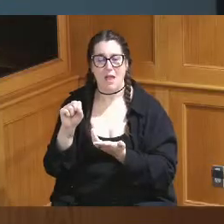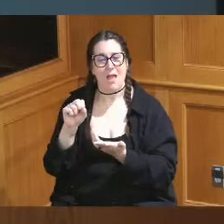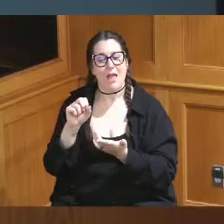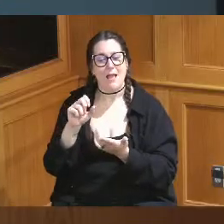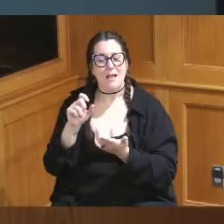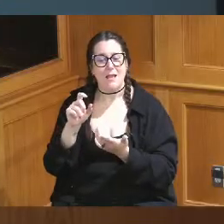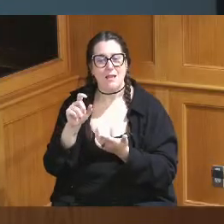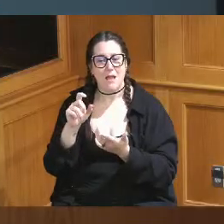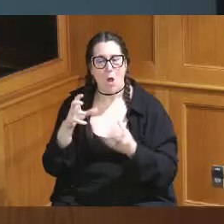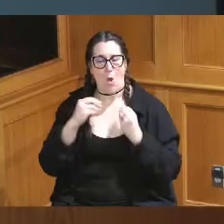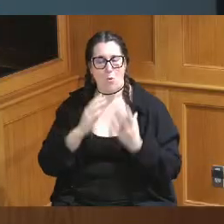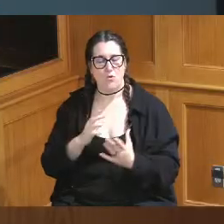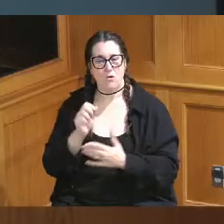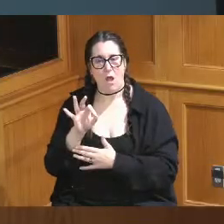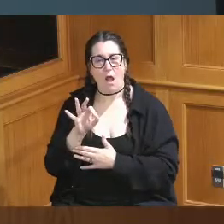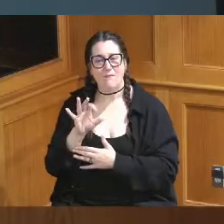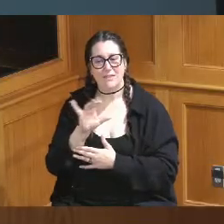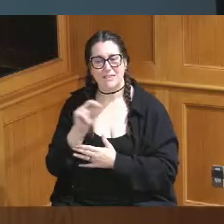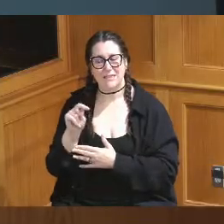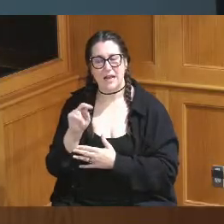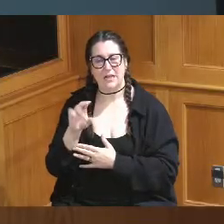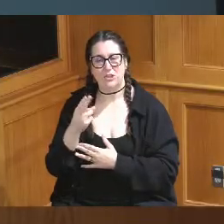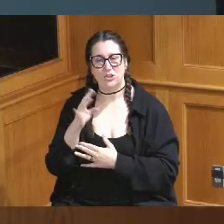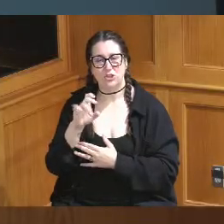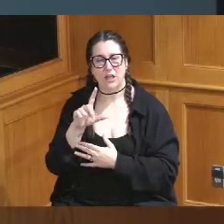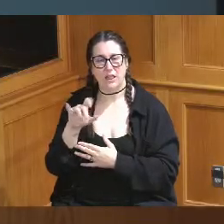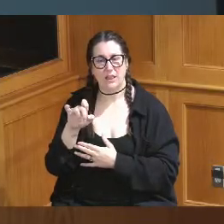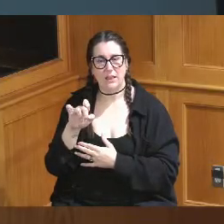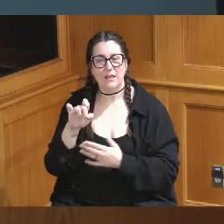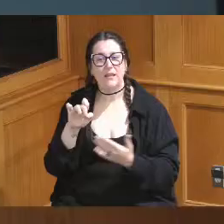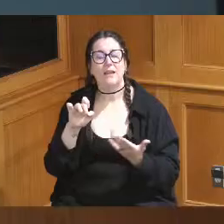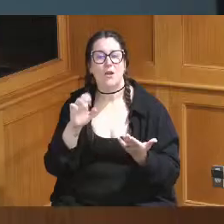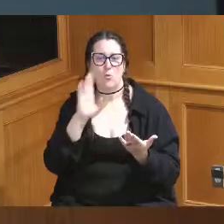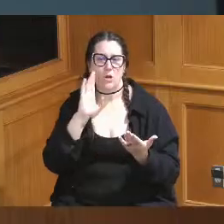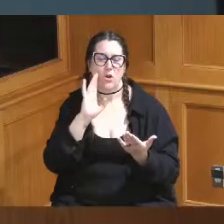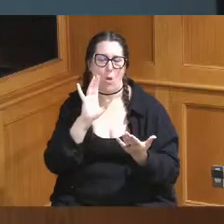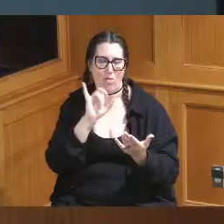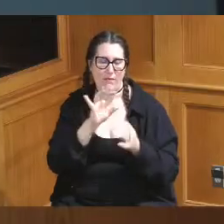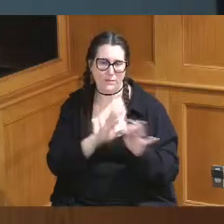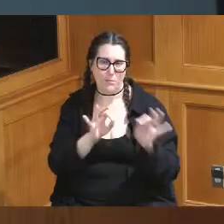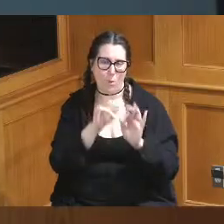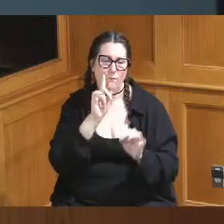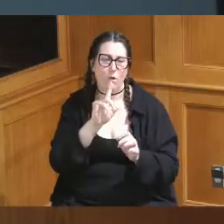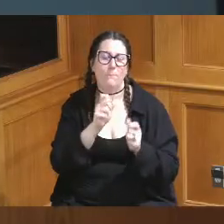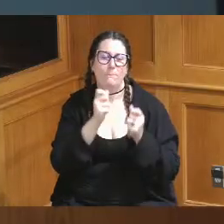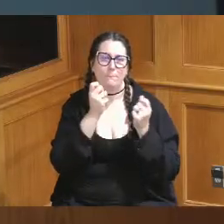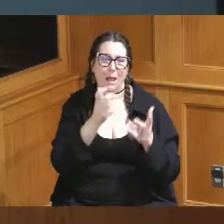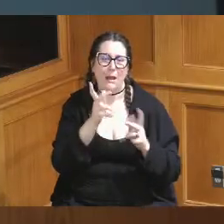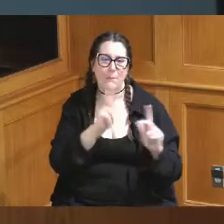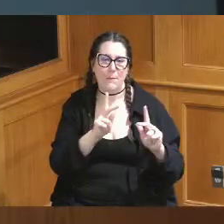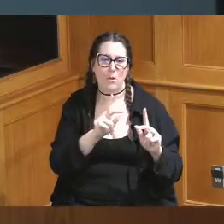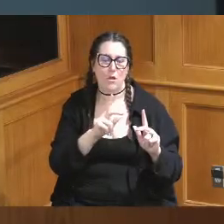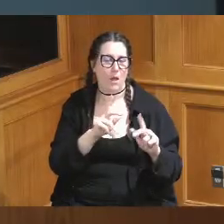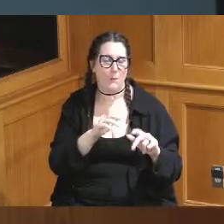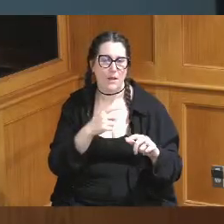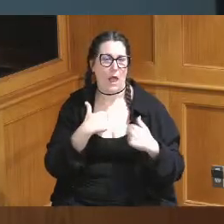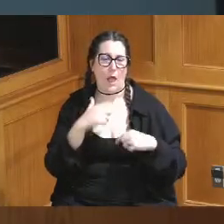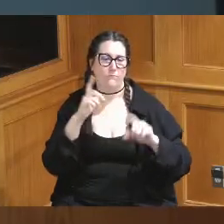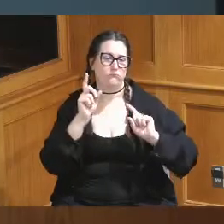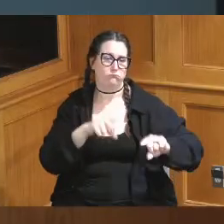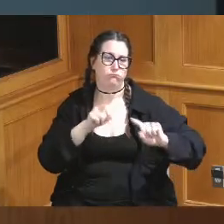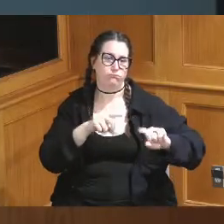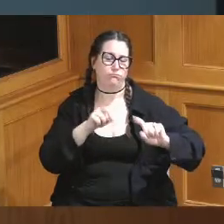what that institution means to particularly West Siders. Having been there probably hundreds of times with my